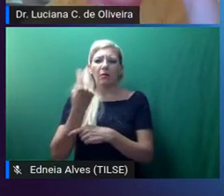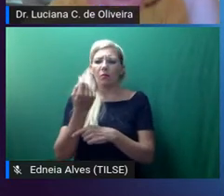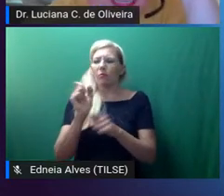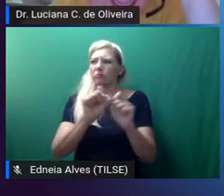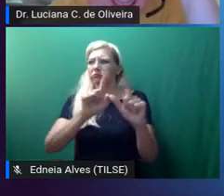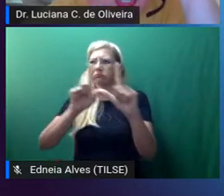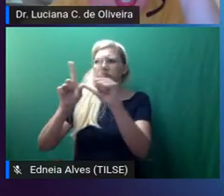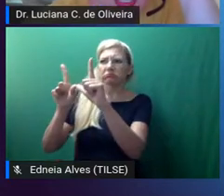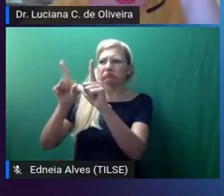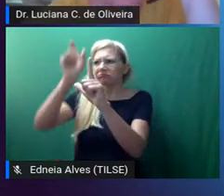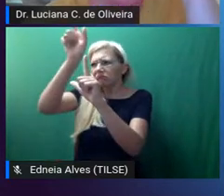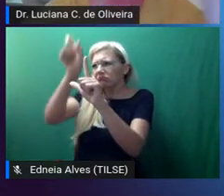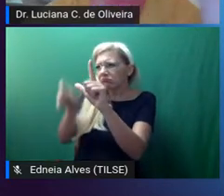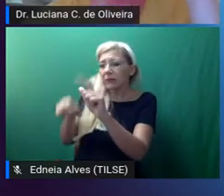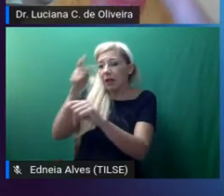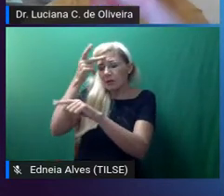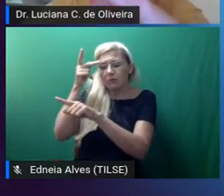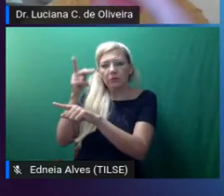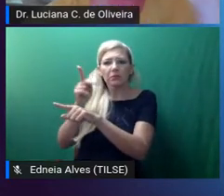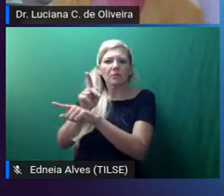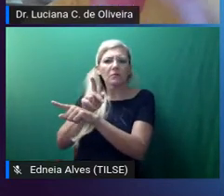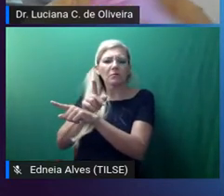person, one Asian,